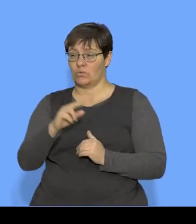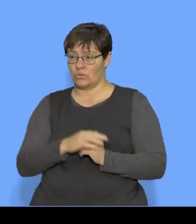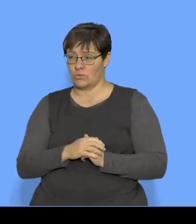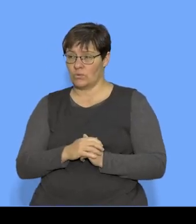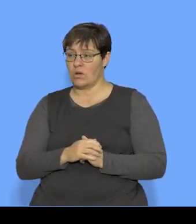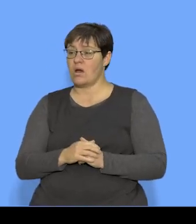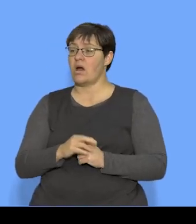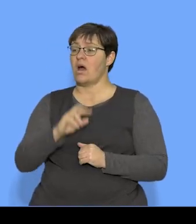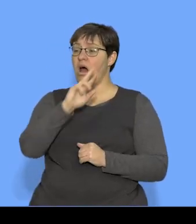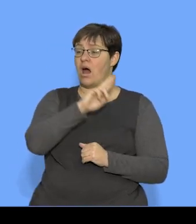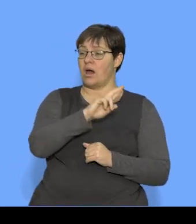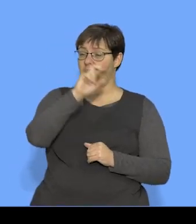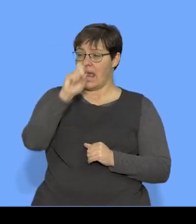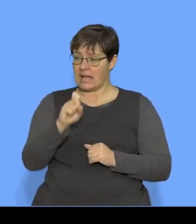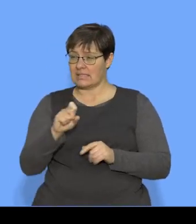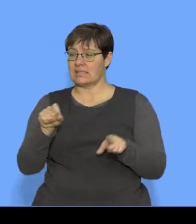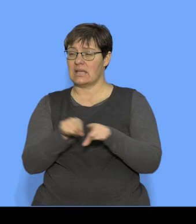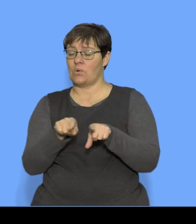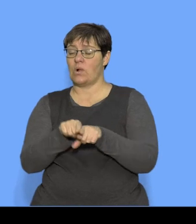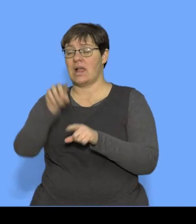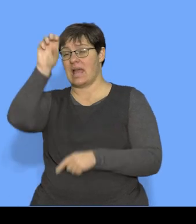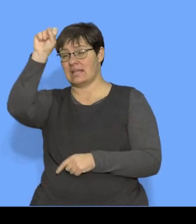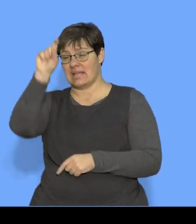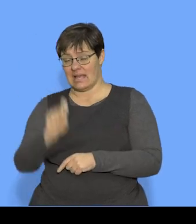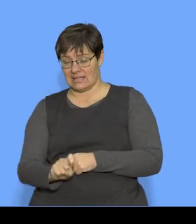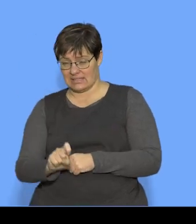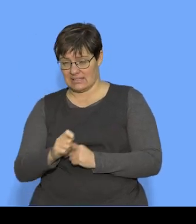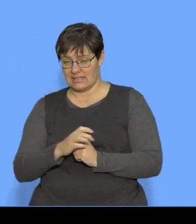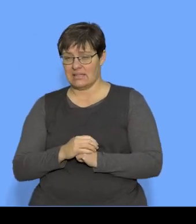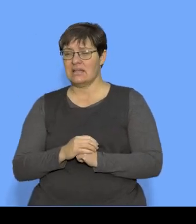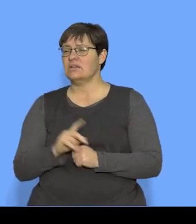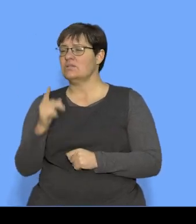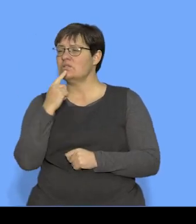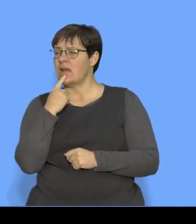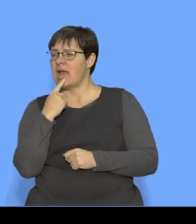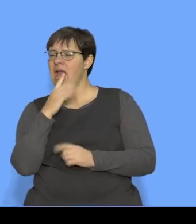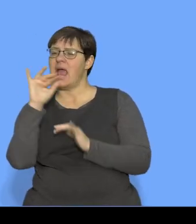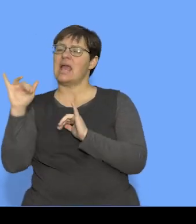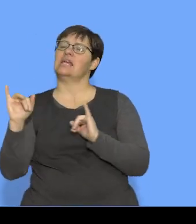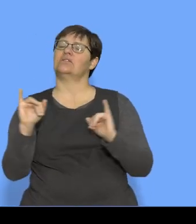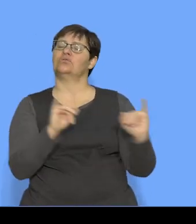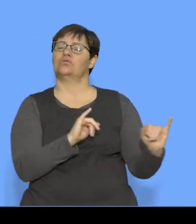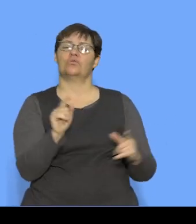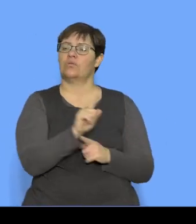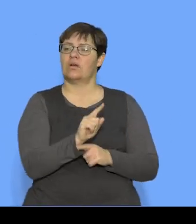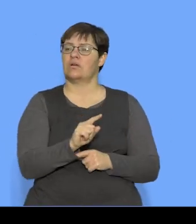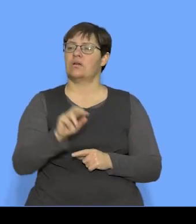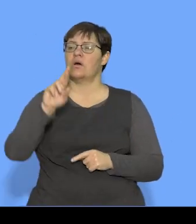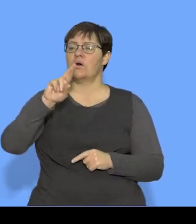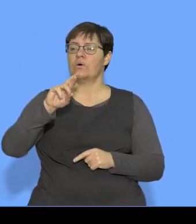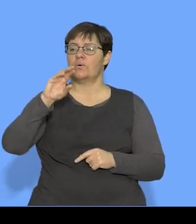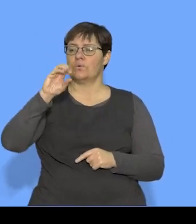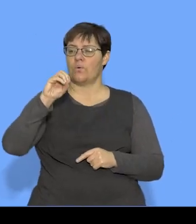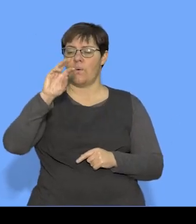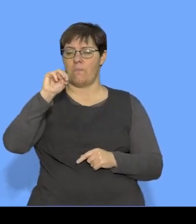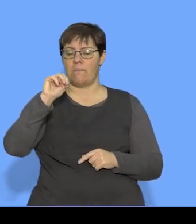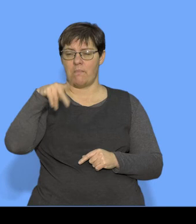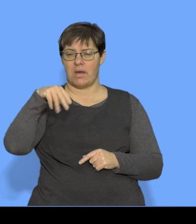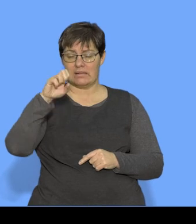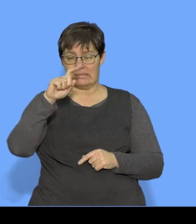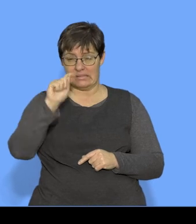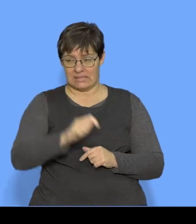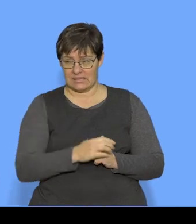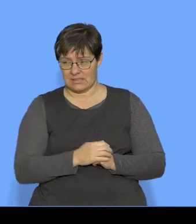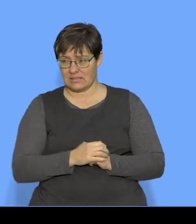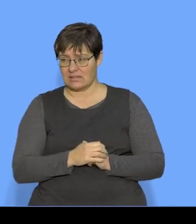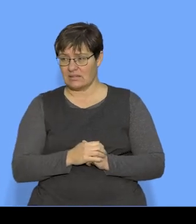Ru, Rx is equals to Sx, and this I am saying kind of introduces a rhombus, which